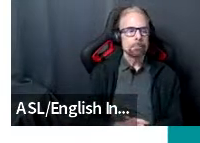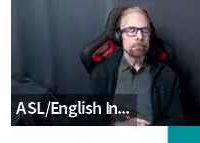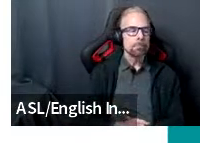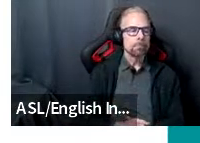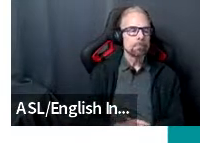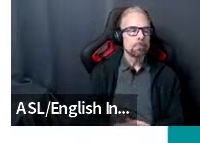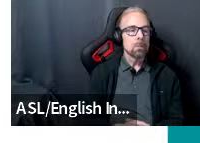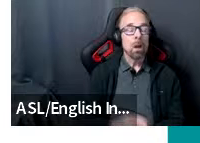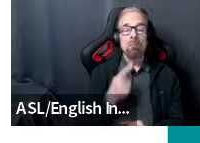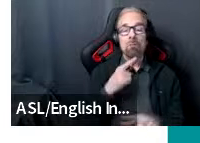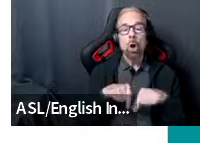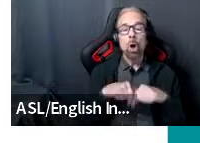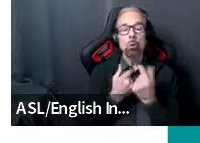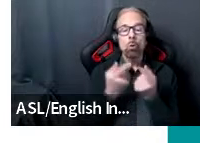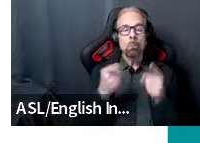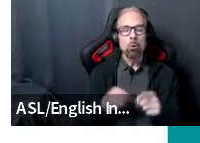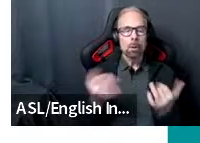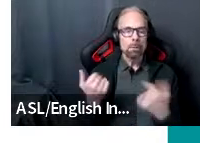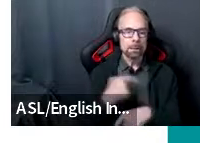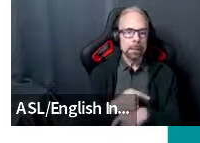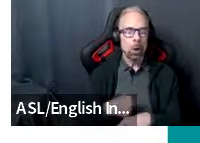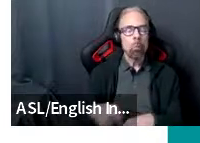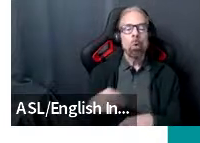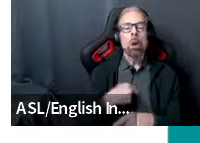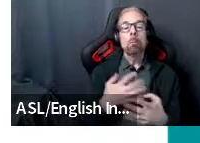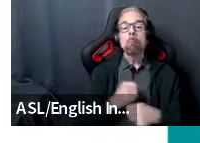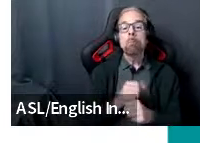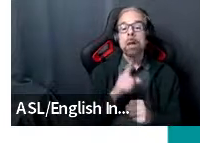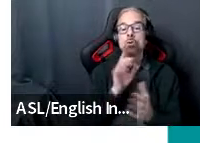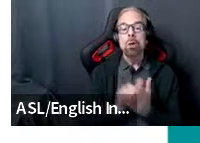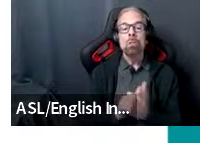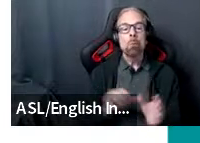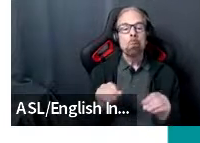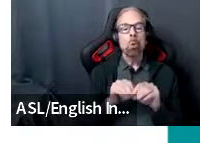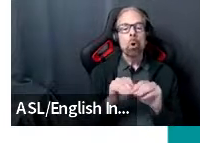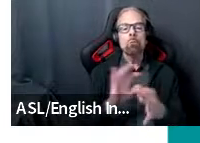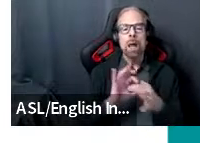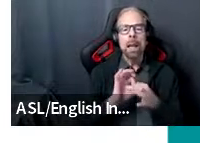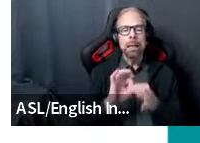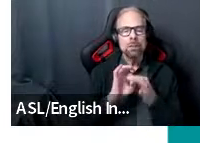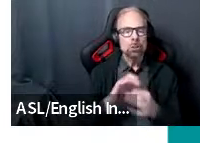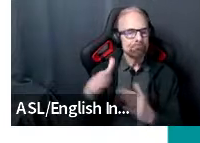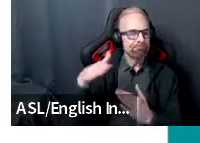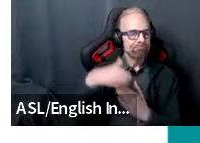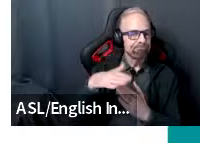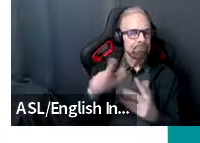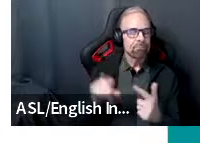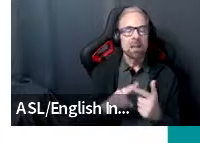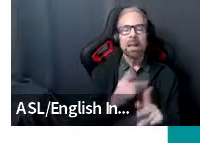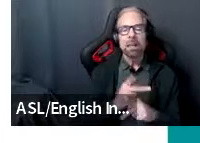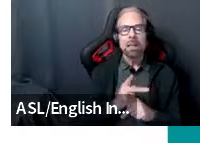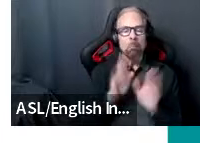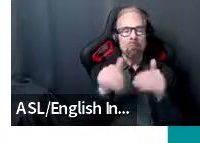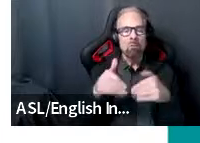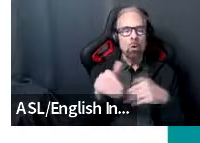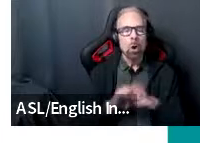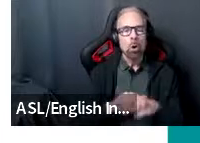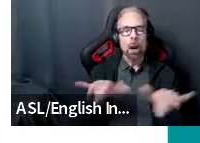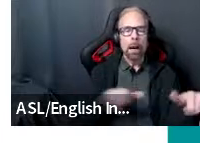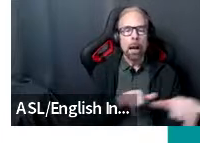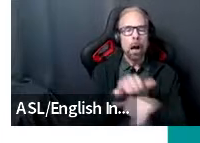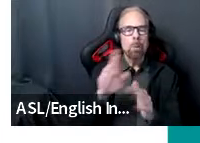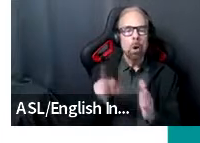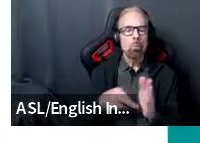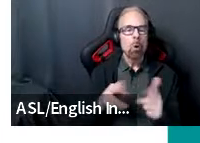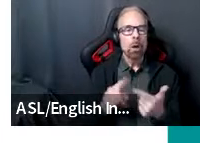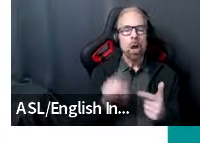For our group agreements today, we want to make sure that we put relationships first, keep focused on our common goal,